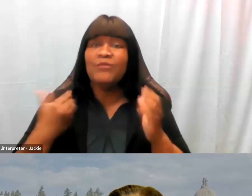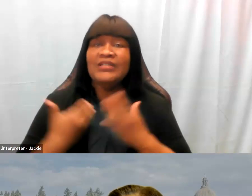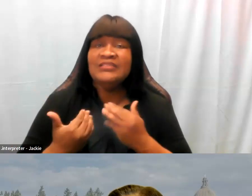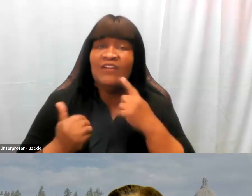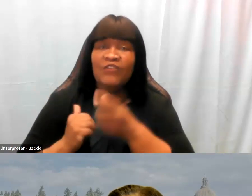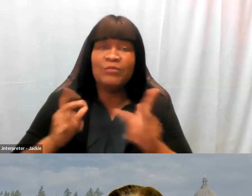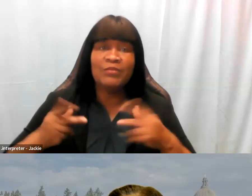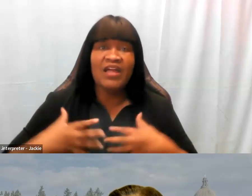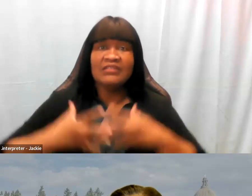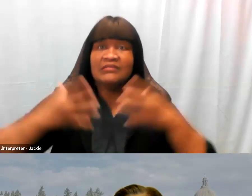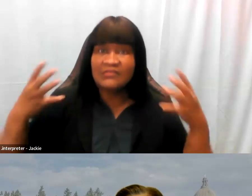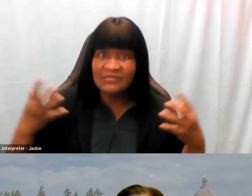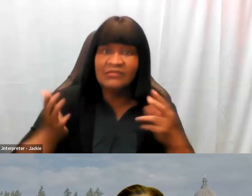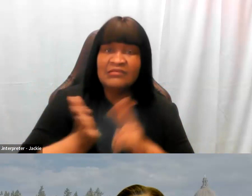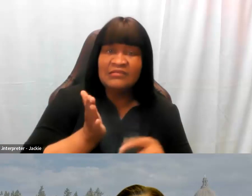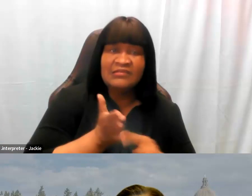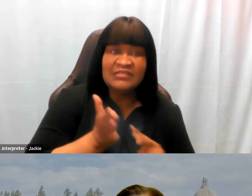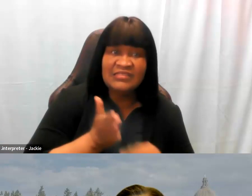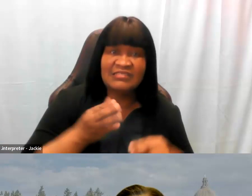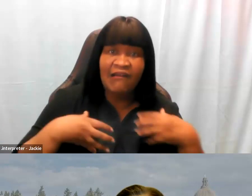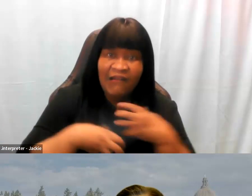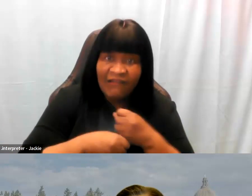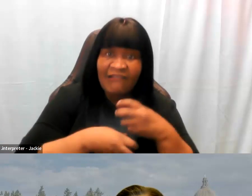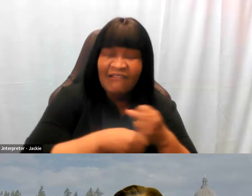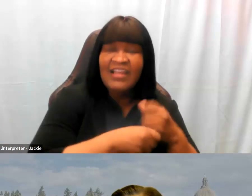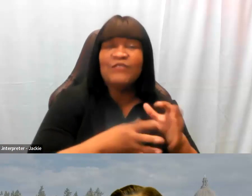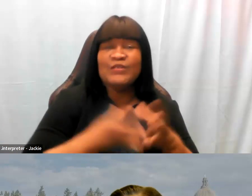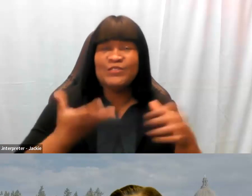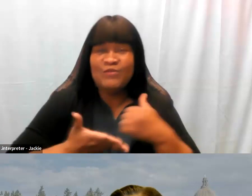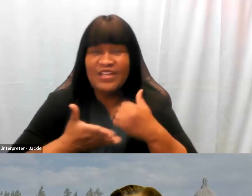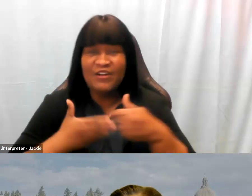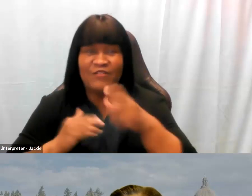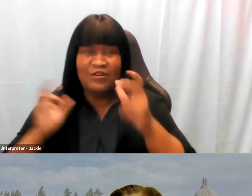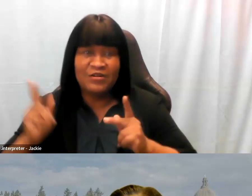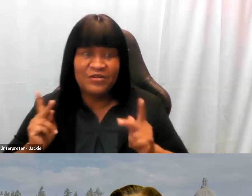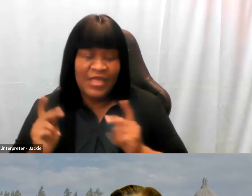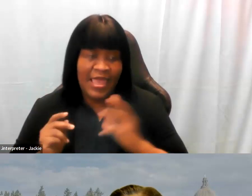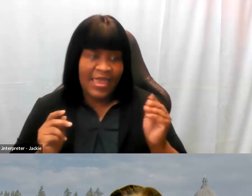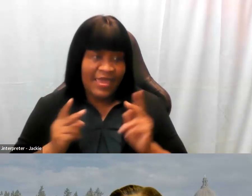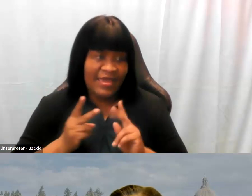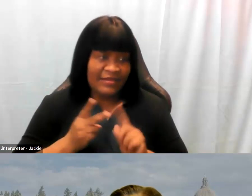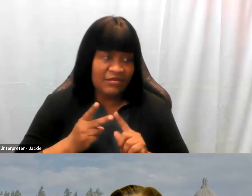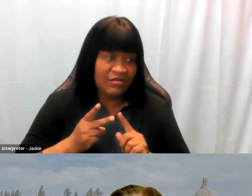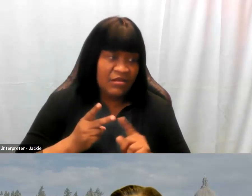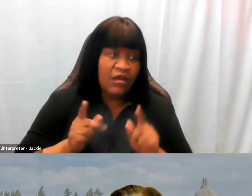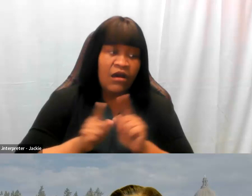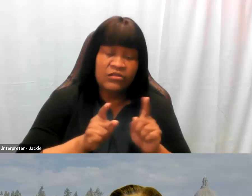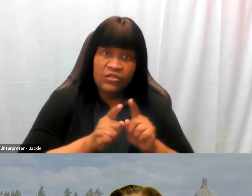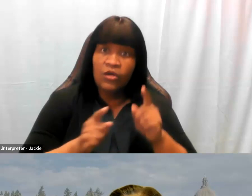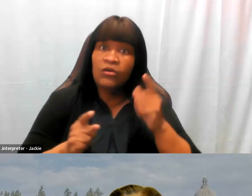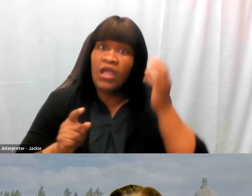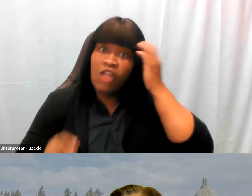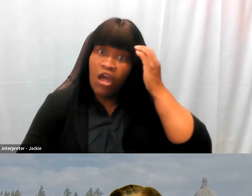have time to read it in very snackable chunks would be super helpful. And but acknowledging